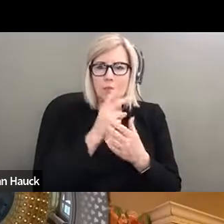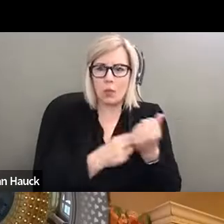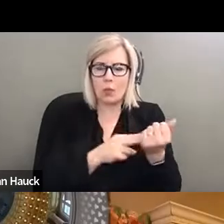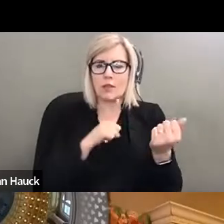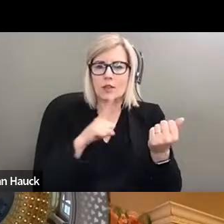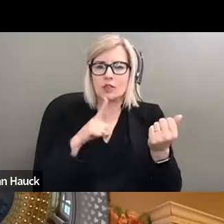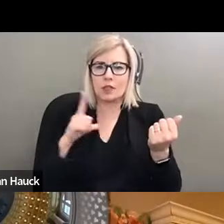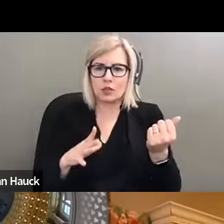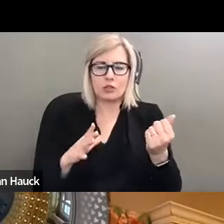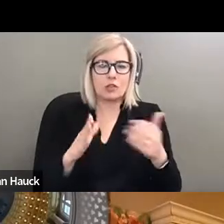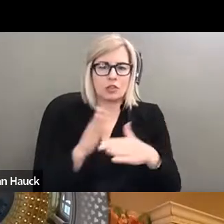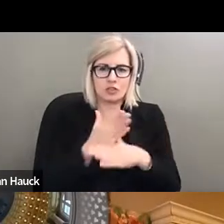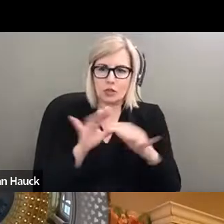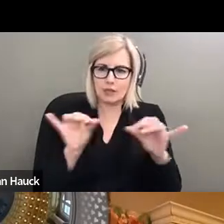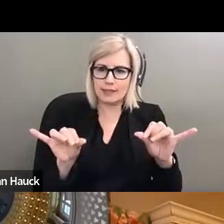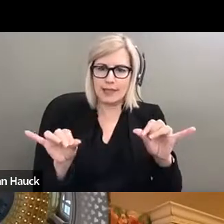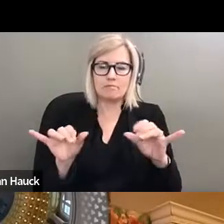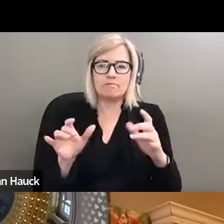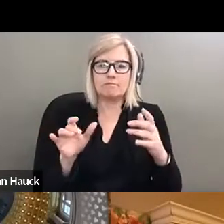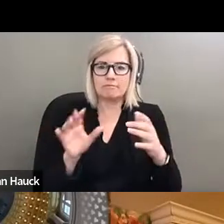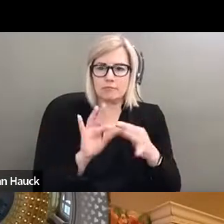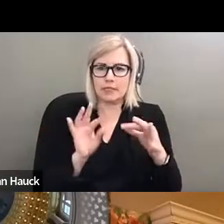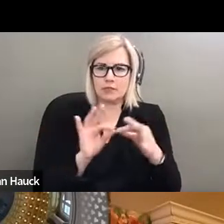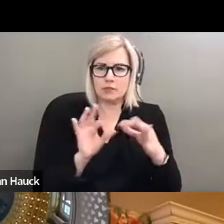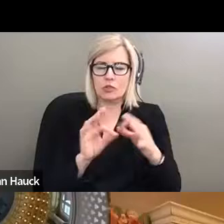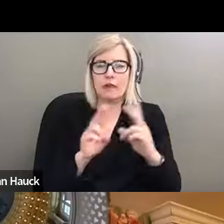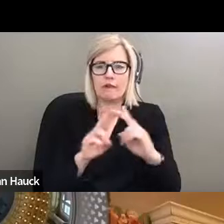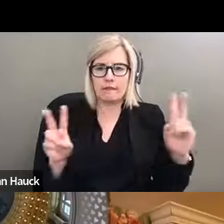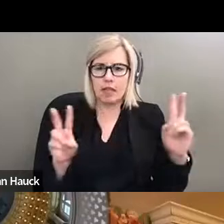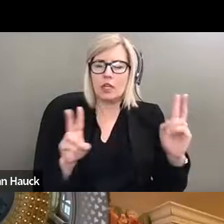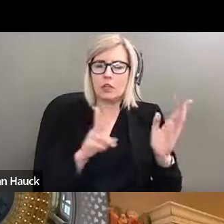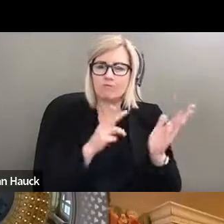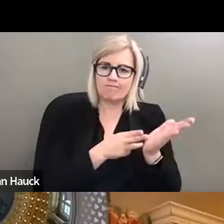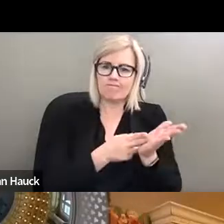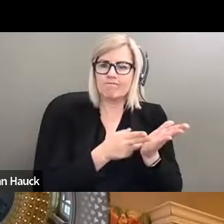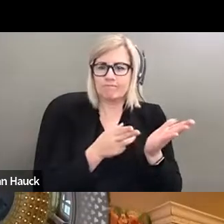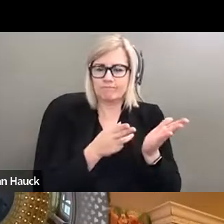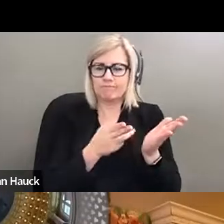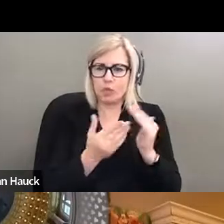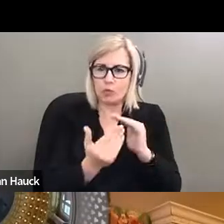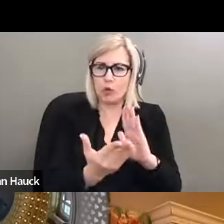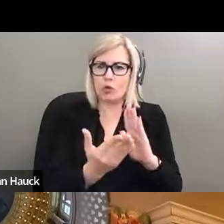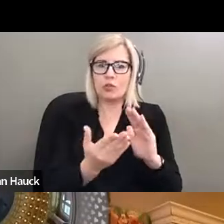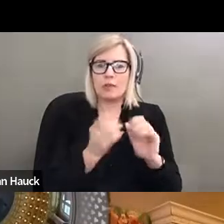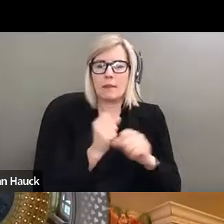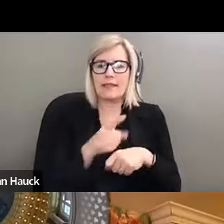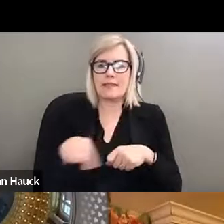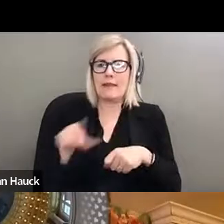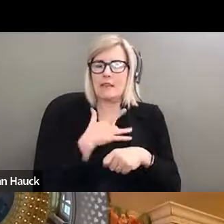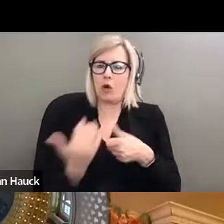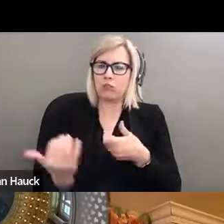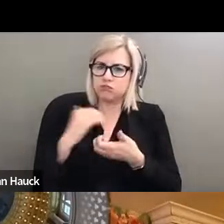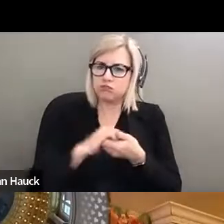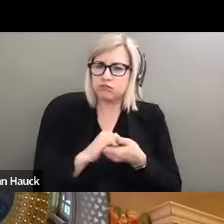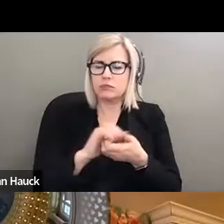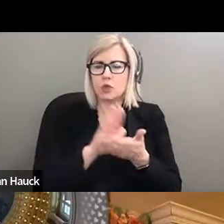well and kind of share the same message. And you have a very genuine approach that I think makes them feel collaborative in that sense. So